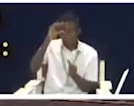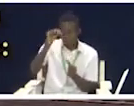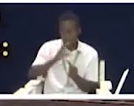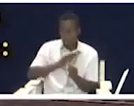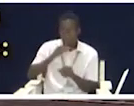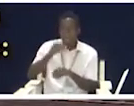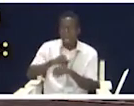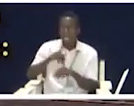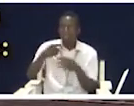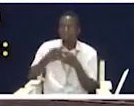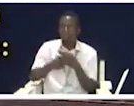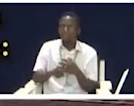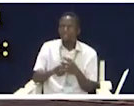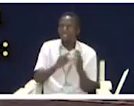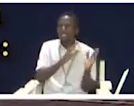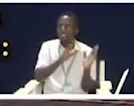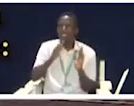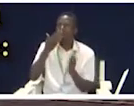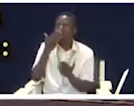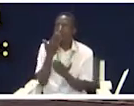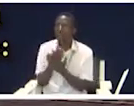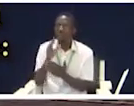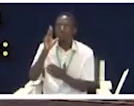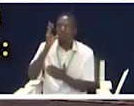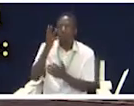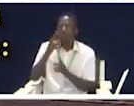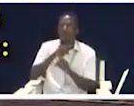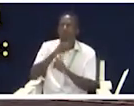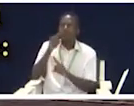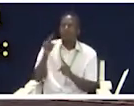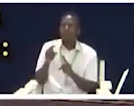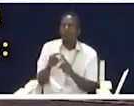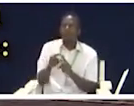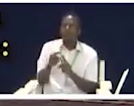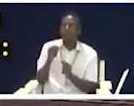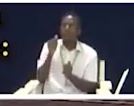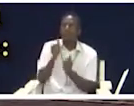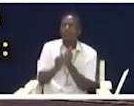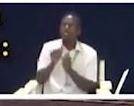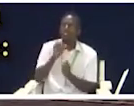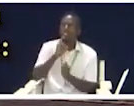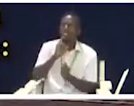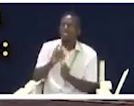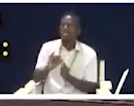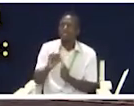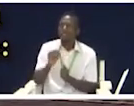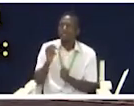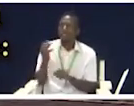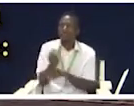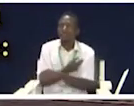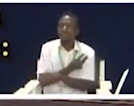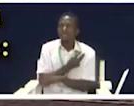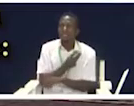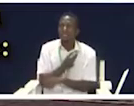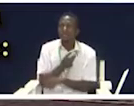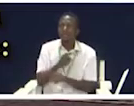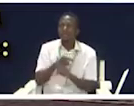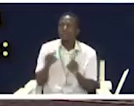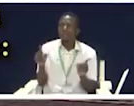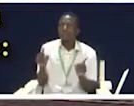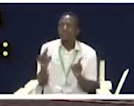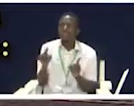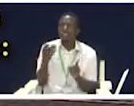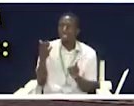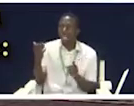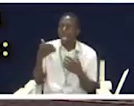beginning set forth the good wine, and when men have drunk, that which is worse, then that which is worse. But thou hast kept